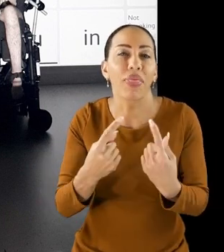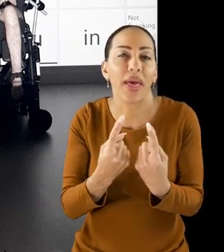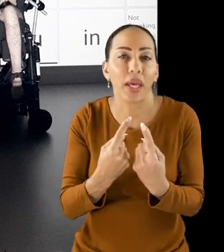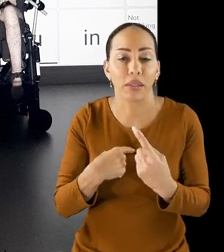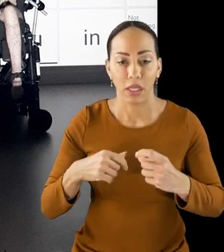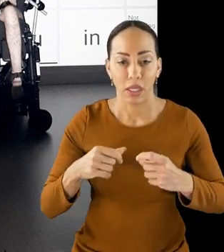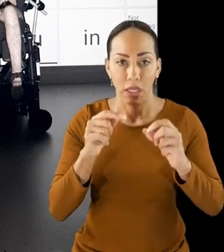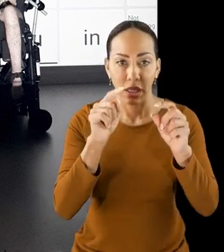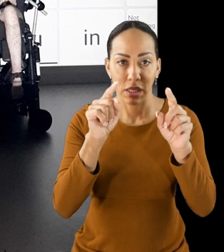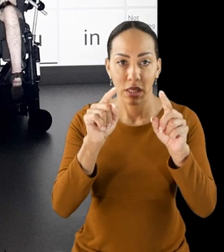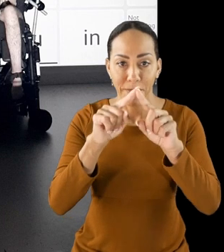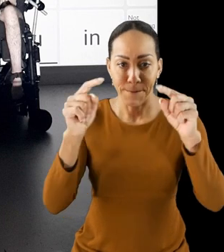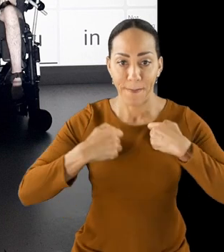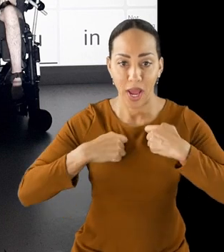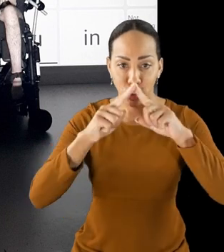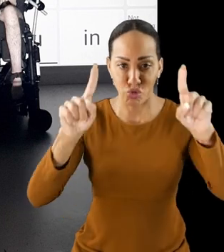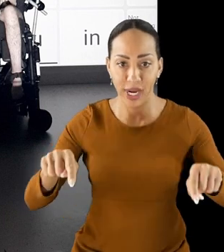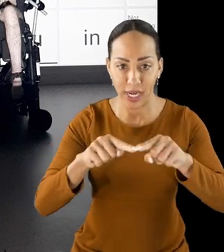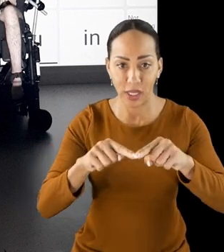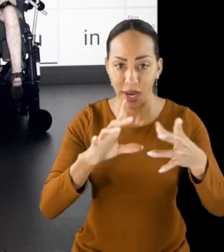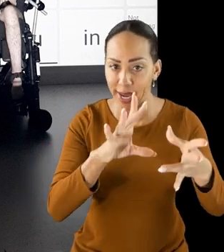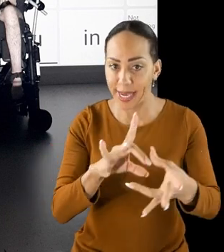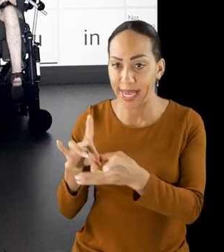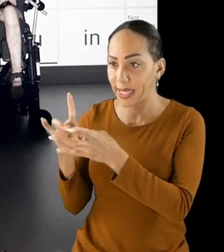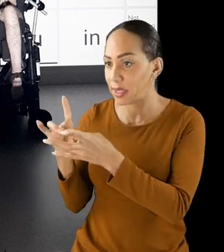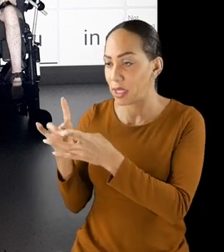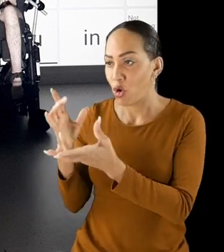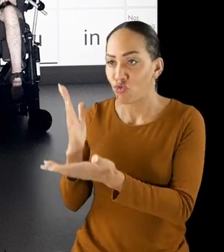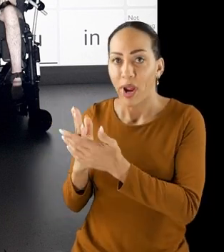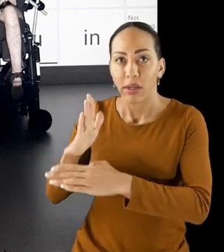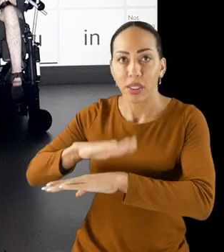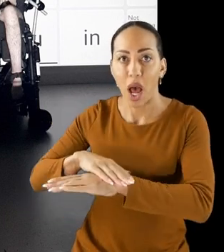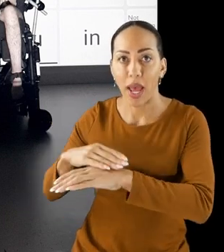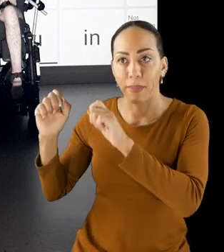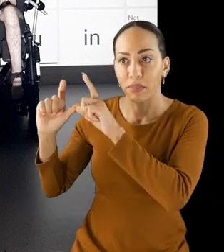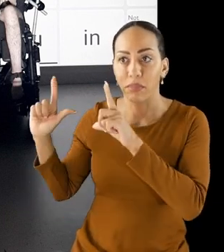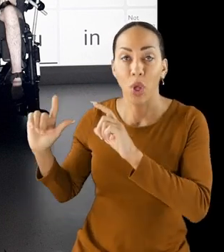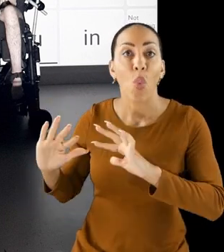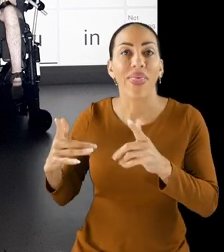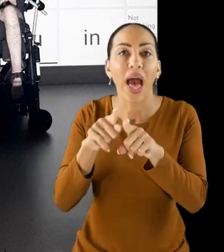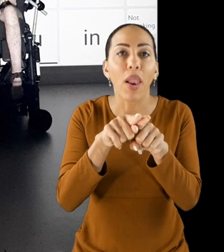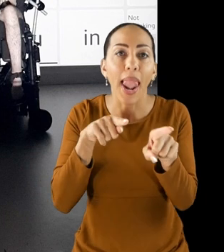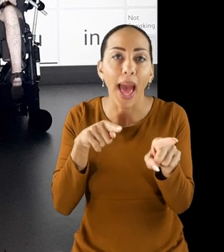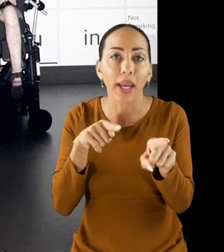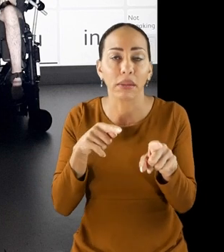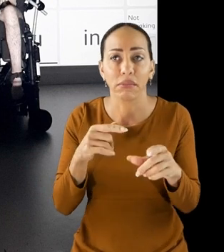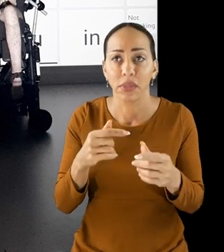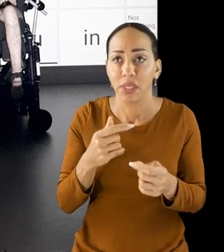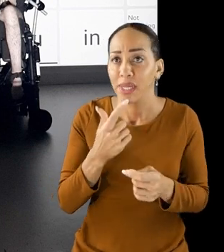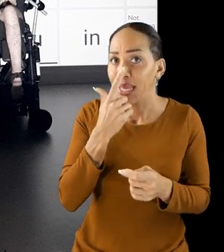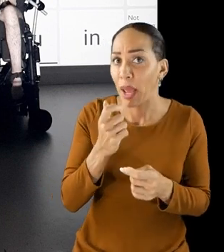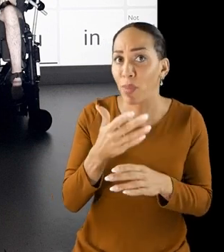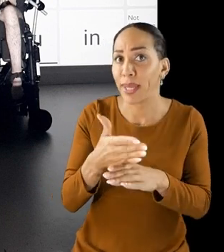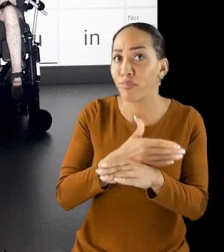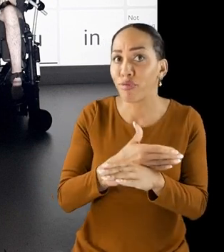theatre performance without lag, and how we would control for mistakes. Do we pre-record the video so